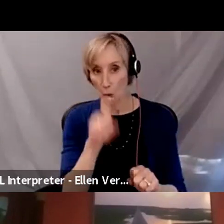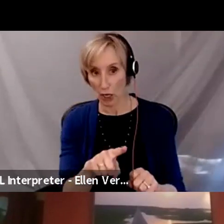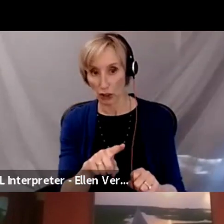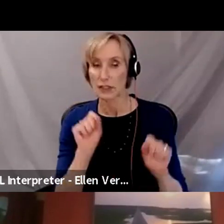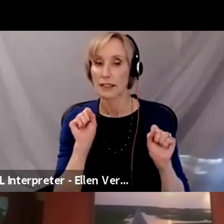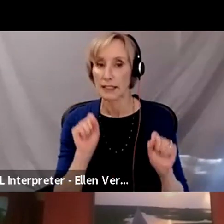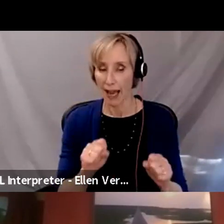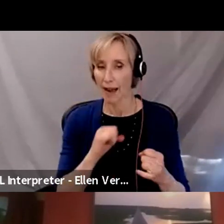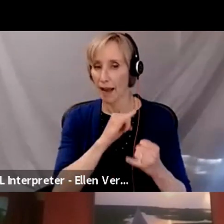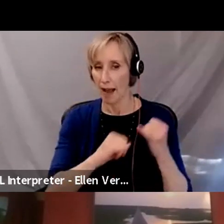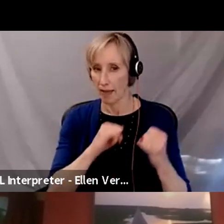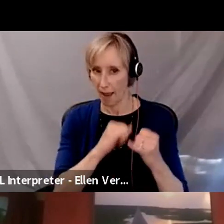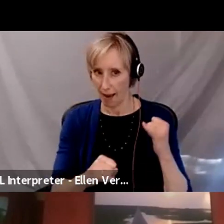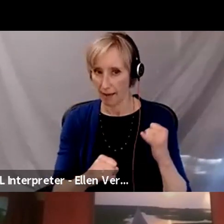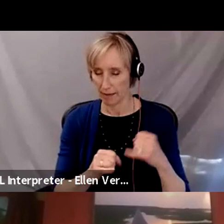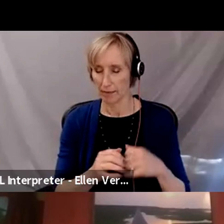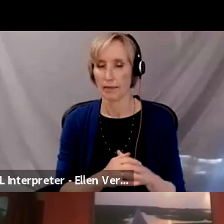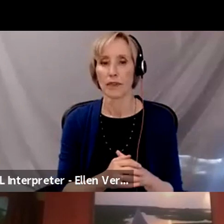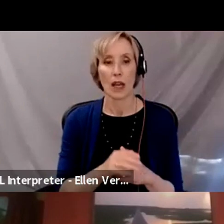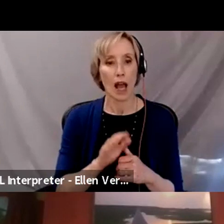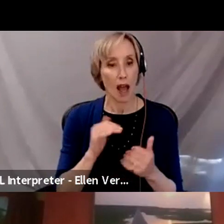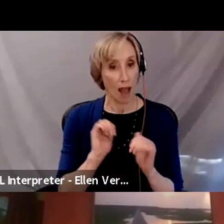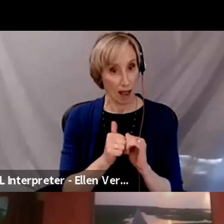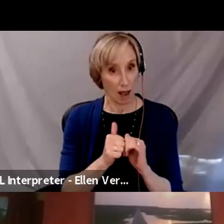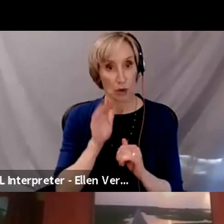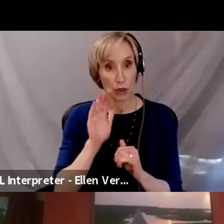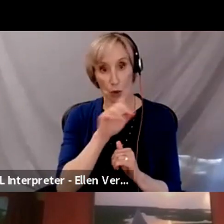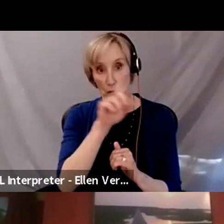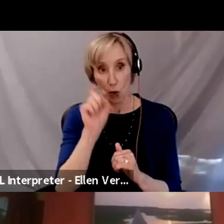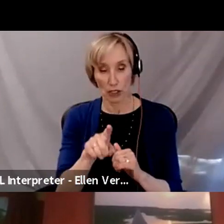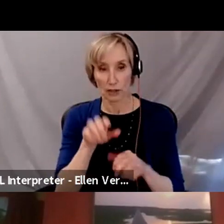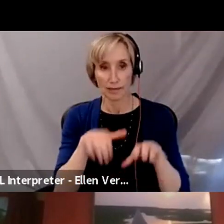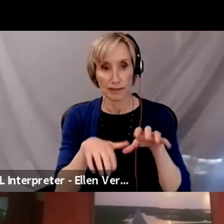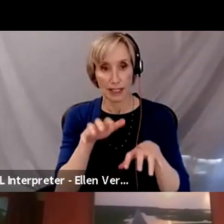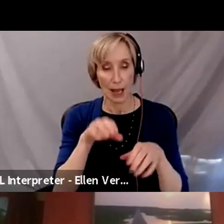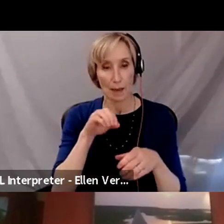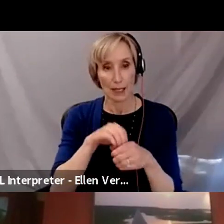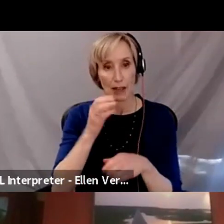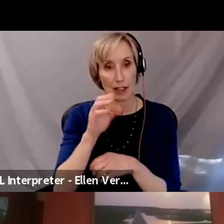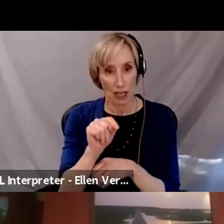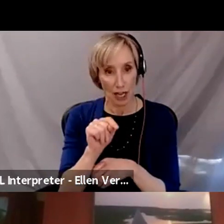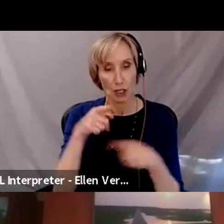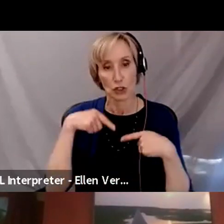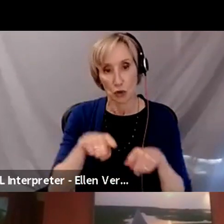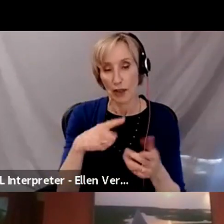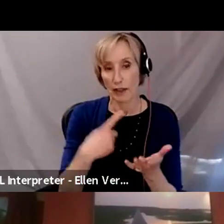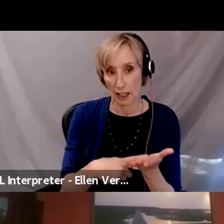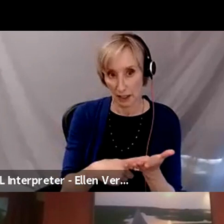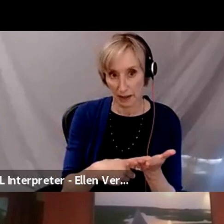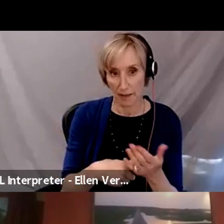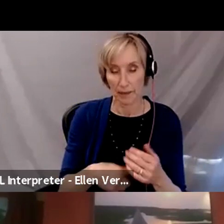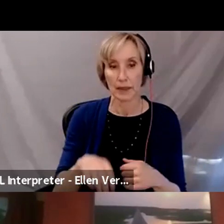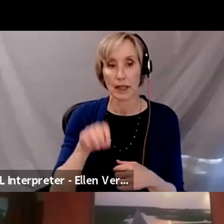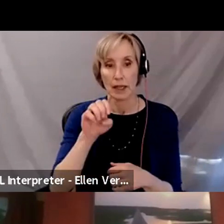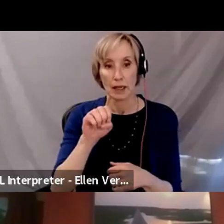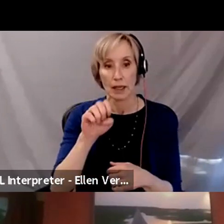event. Please type your questions into the chat at any point in time during the panel discussion. Eliza Williamson, a